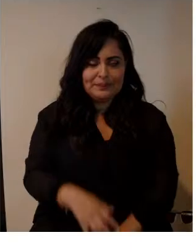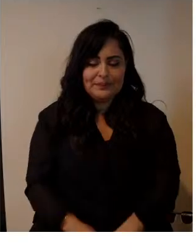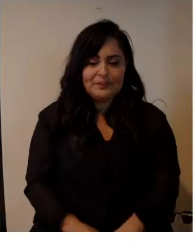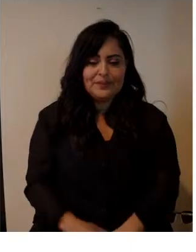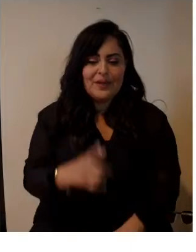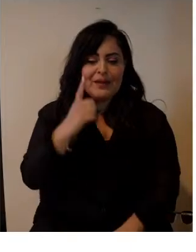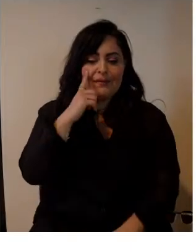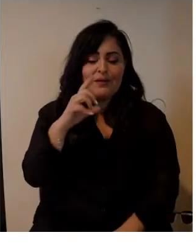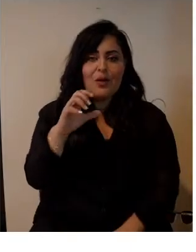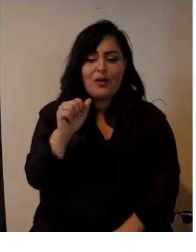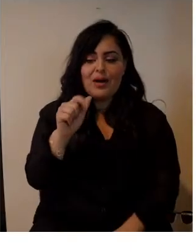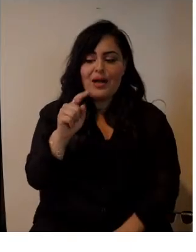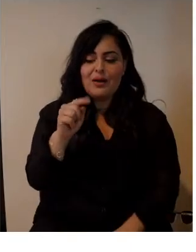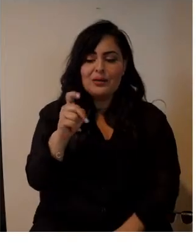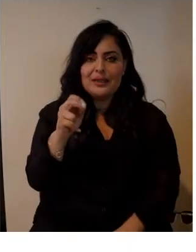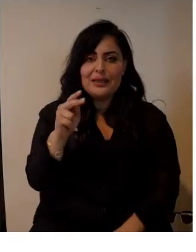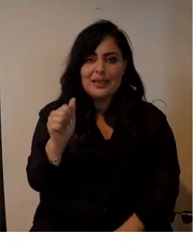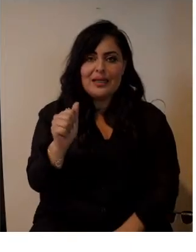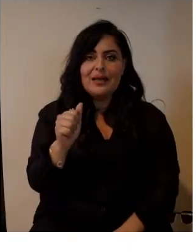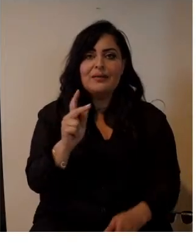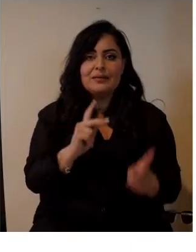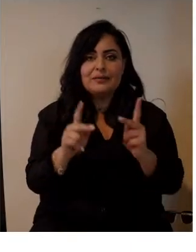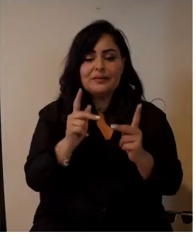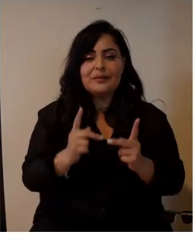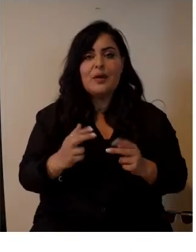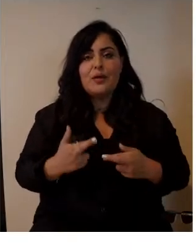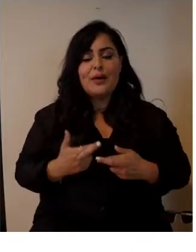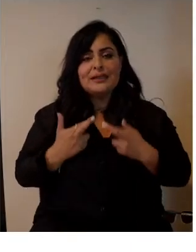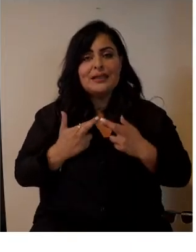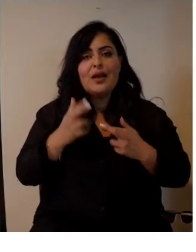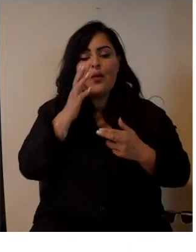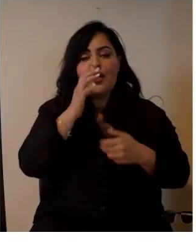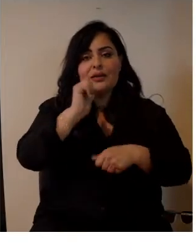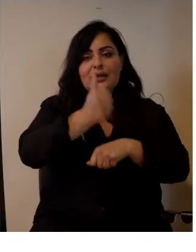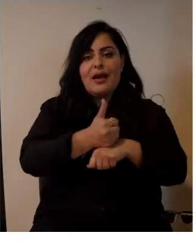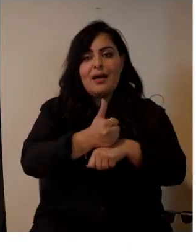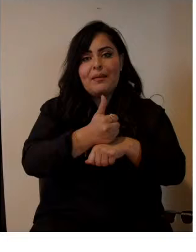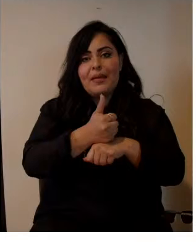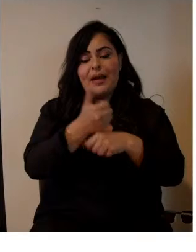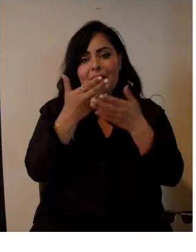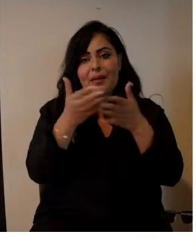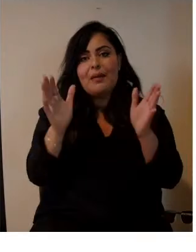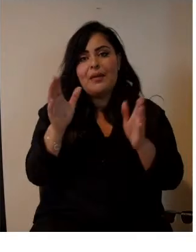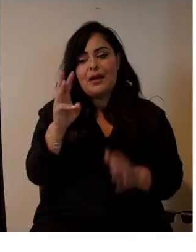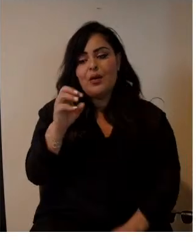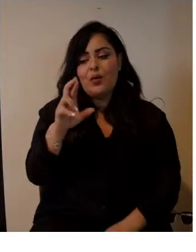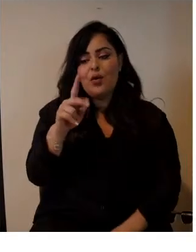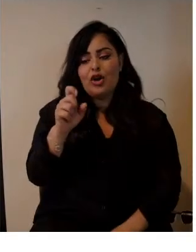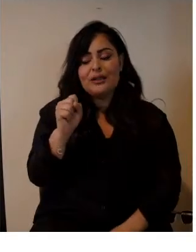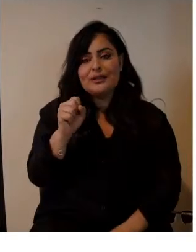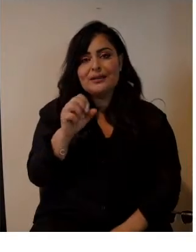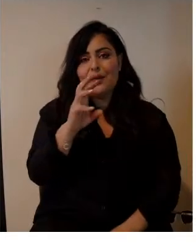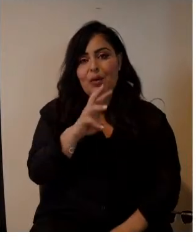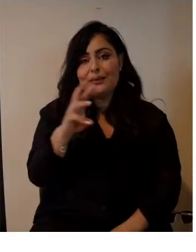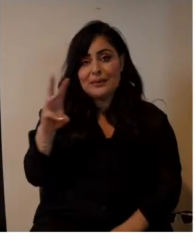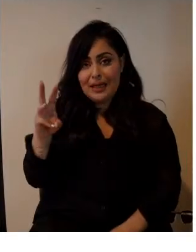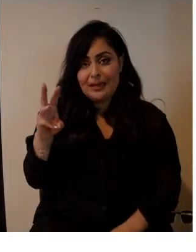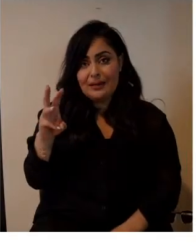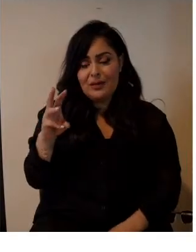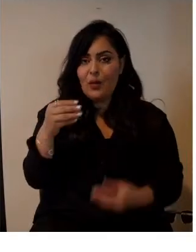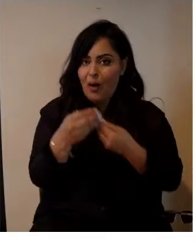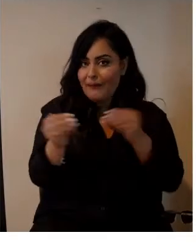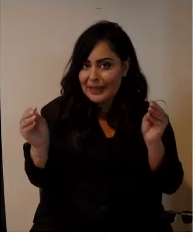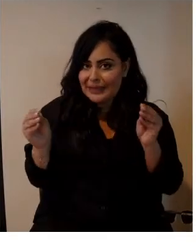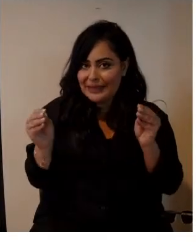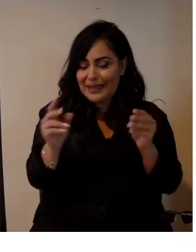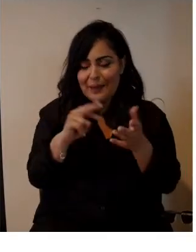Altadena, LA County Public Works will be establishing a Public Works site within the community, an actual office. We'll